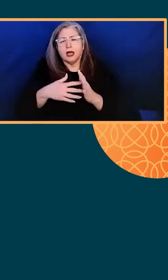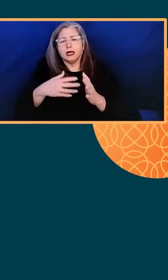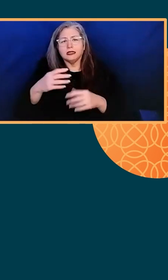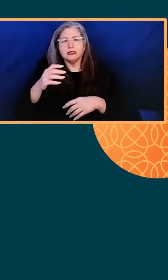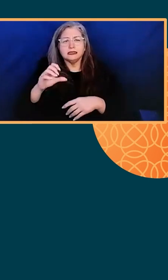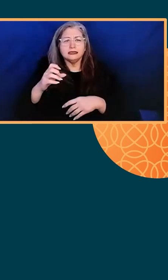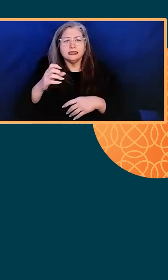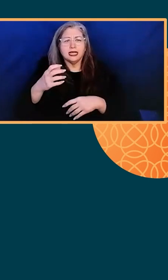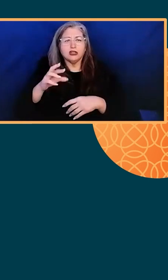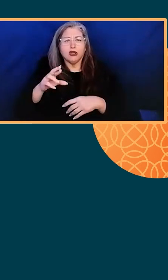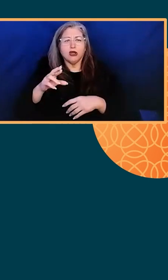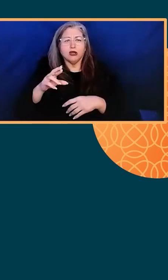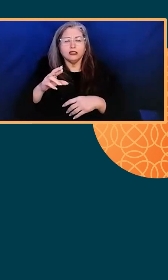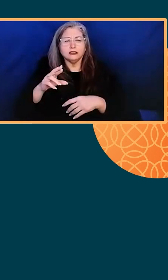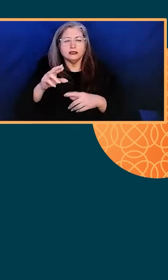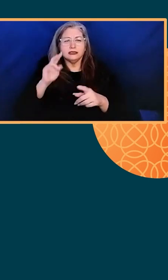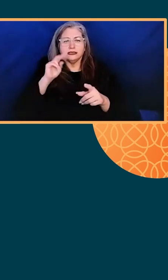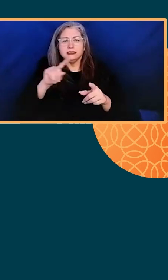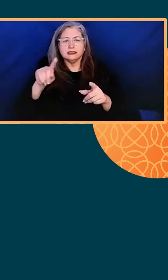CHROs across